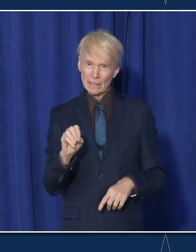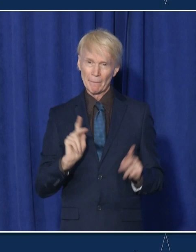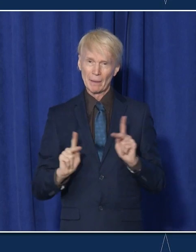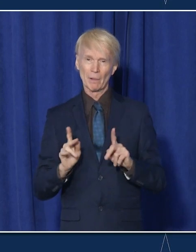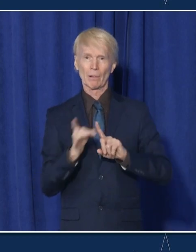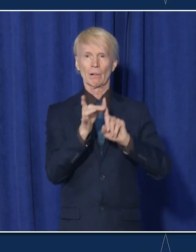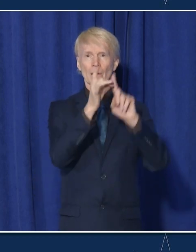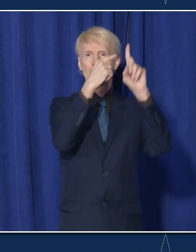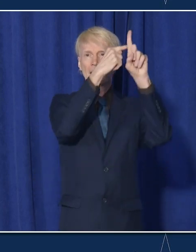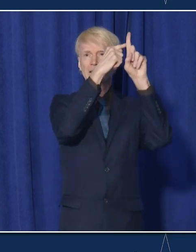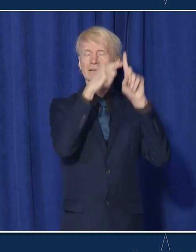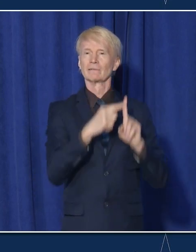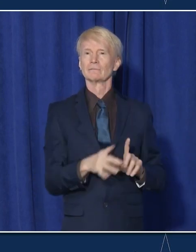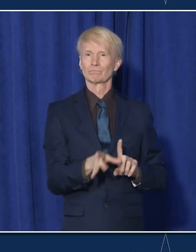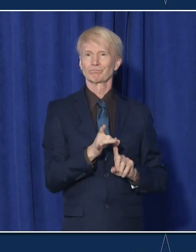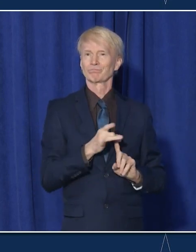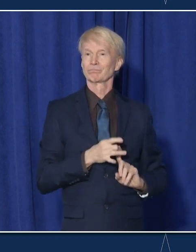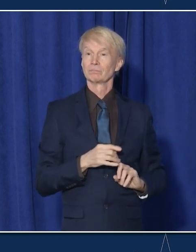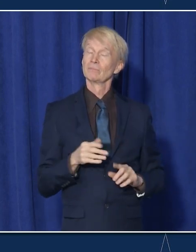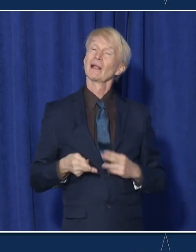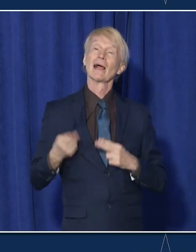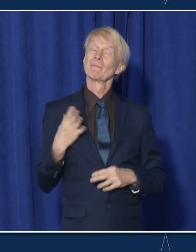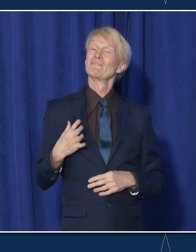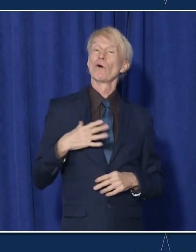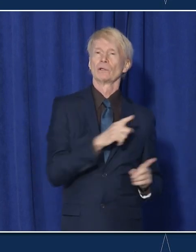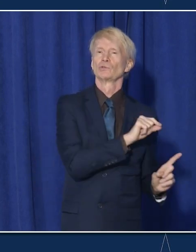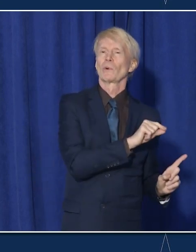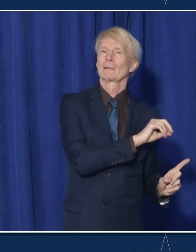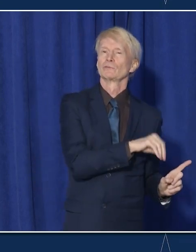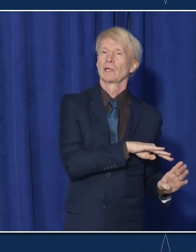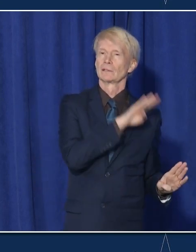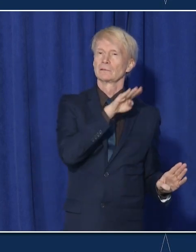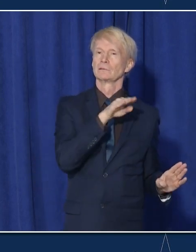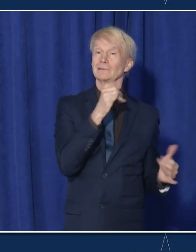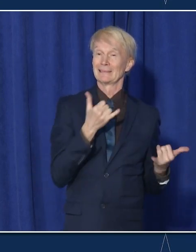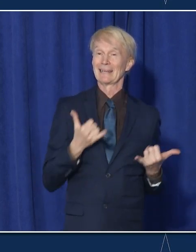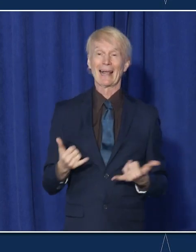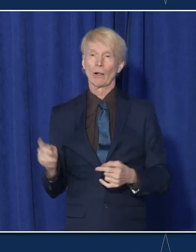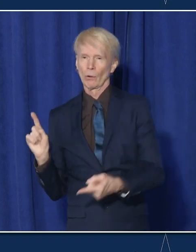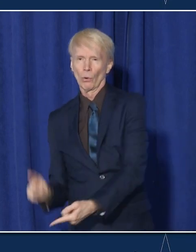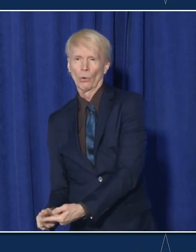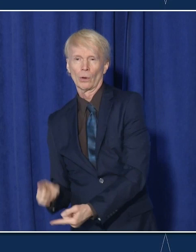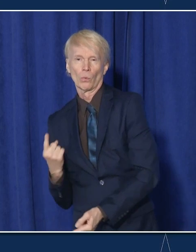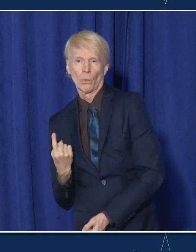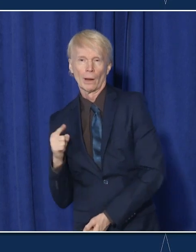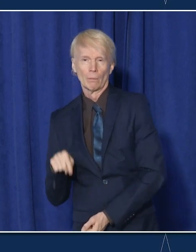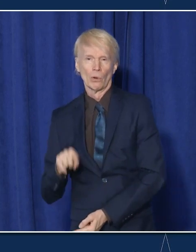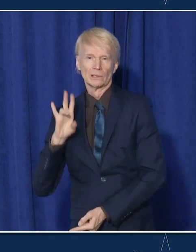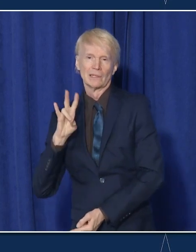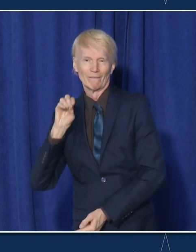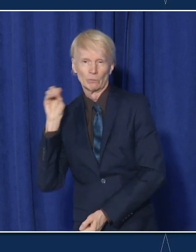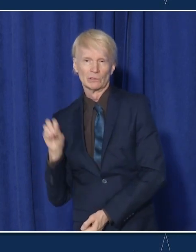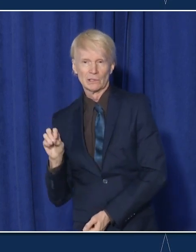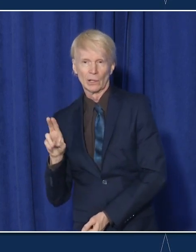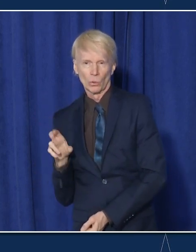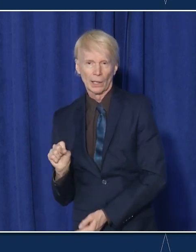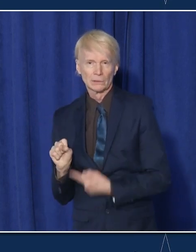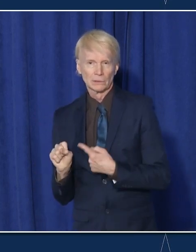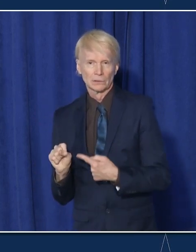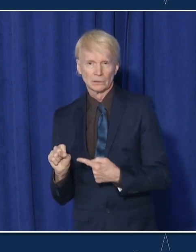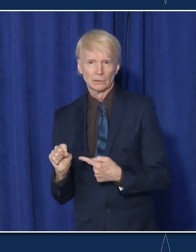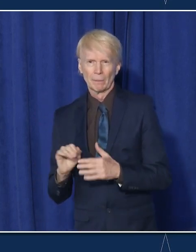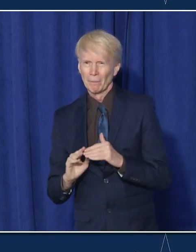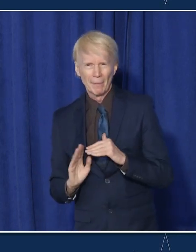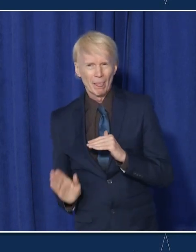The highest we ever saw here was about 20%. And right now in Chicago, we're at 1.7% positivity. The US is